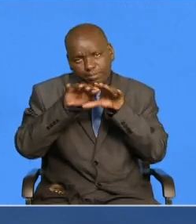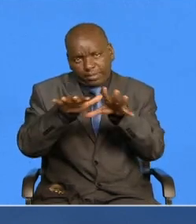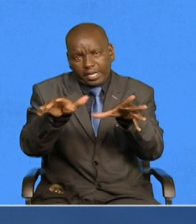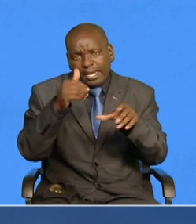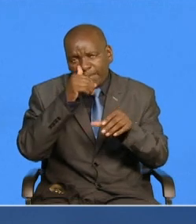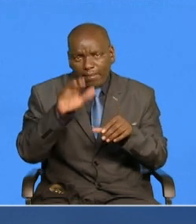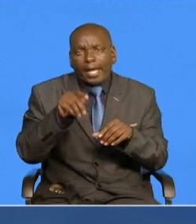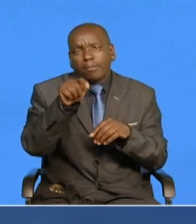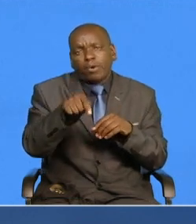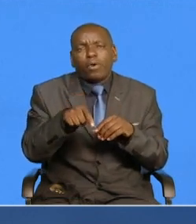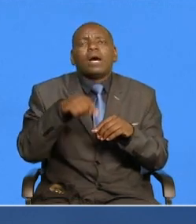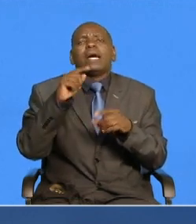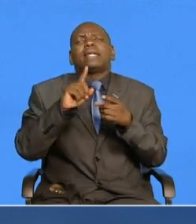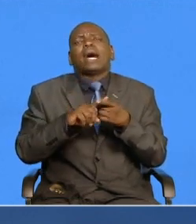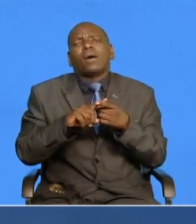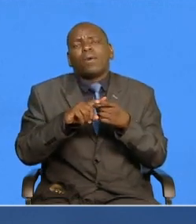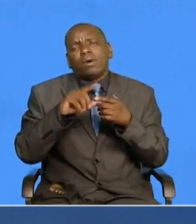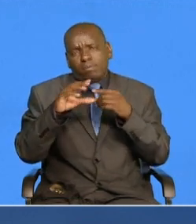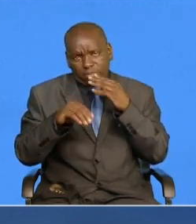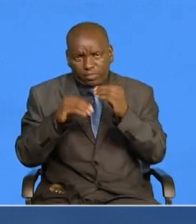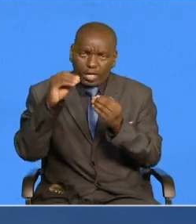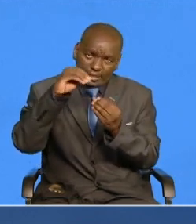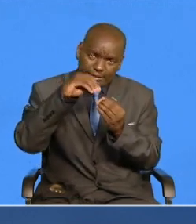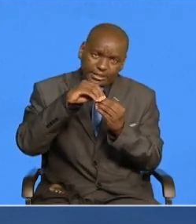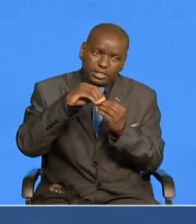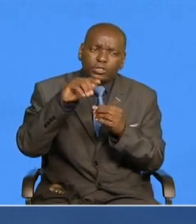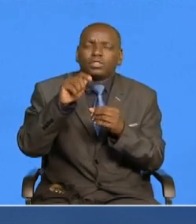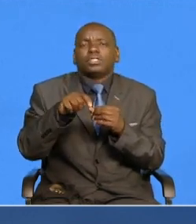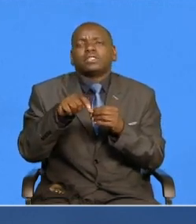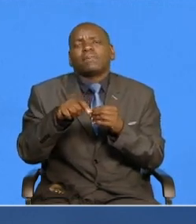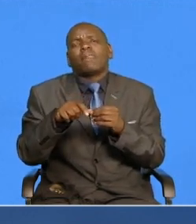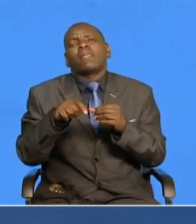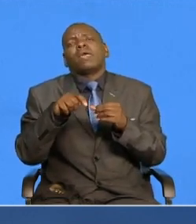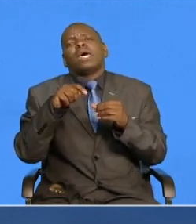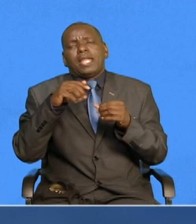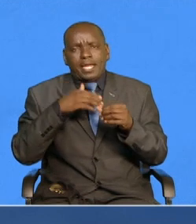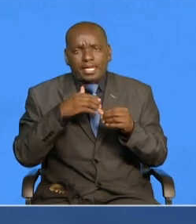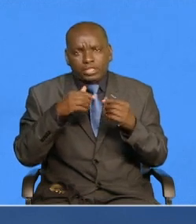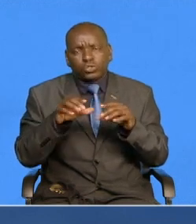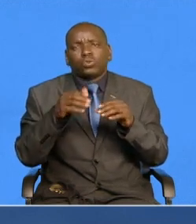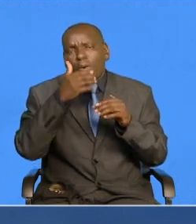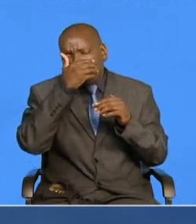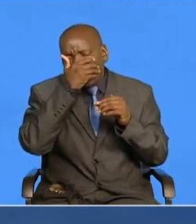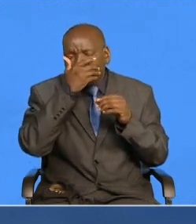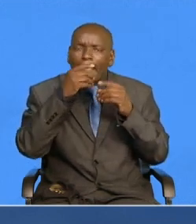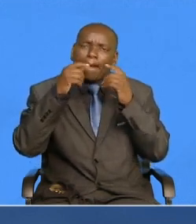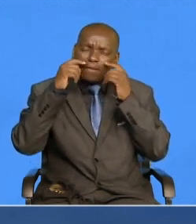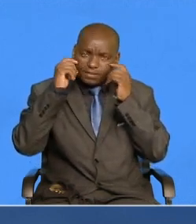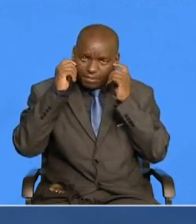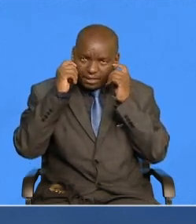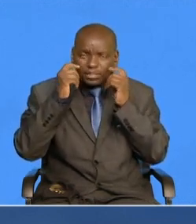spreaders. We also, once again, in addition to this, we really need to wear a face